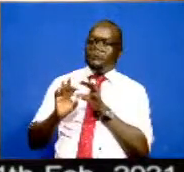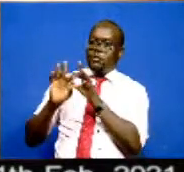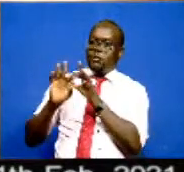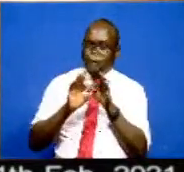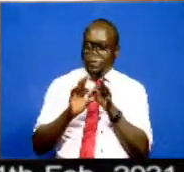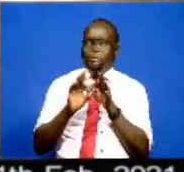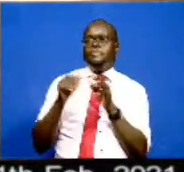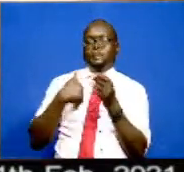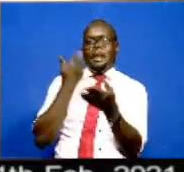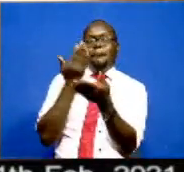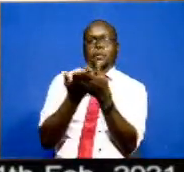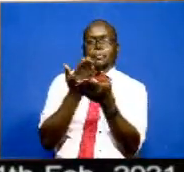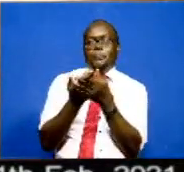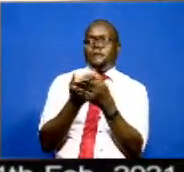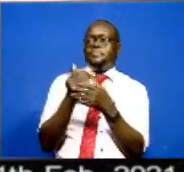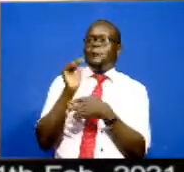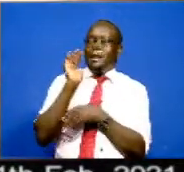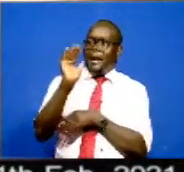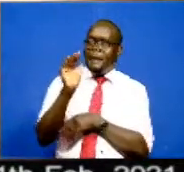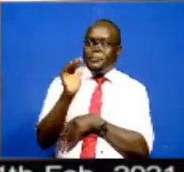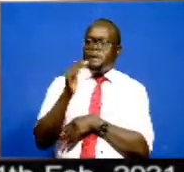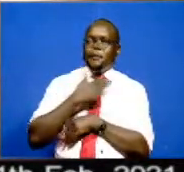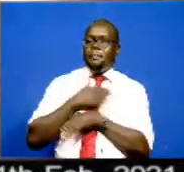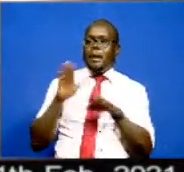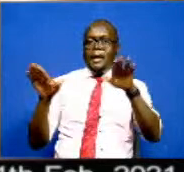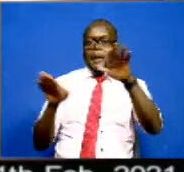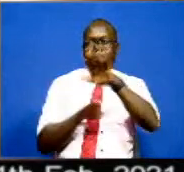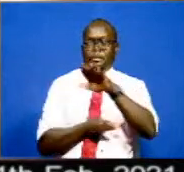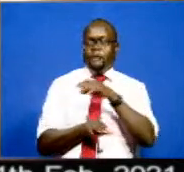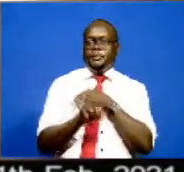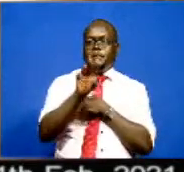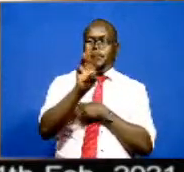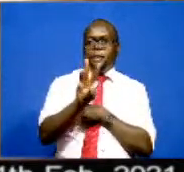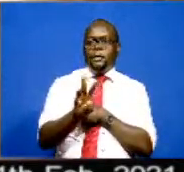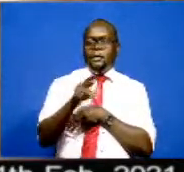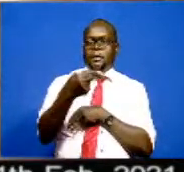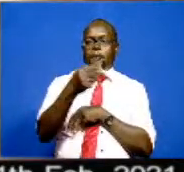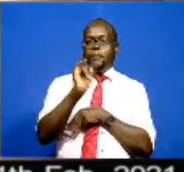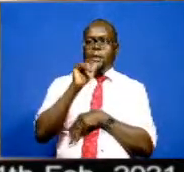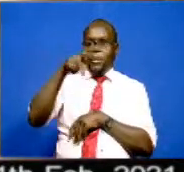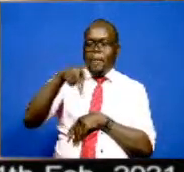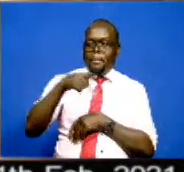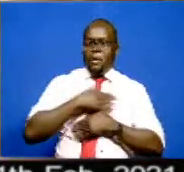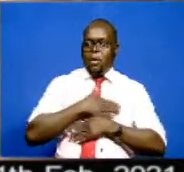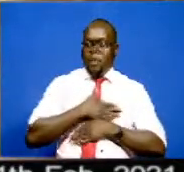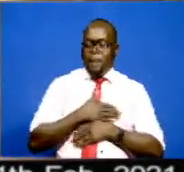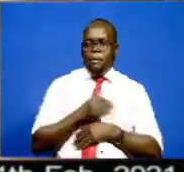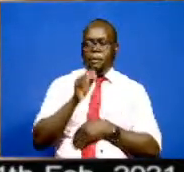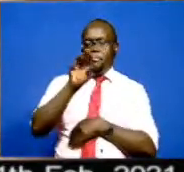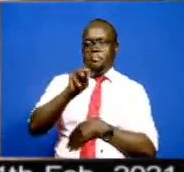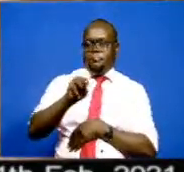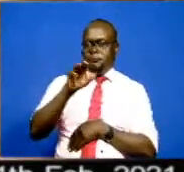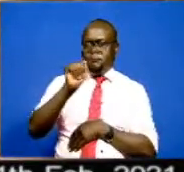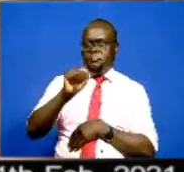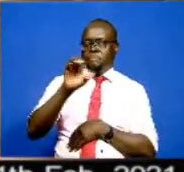move, and I would ask my Deputy Whip, the Honorable Mauka Maore, to second.